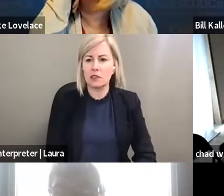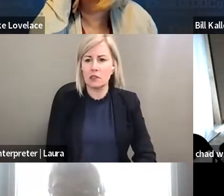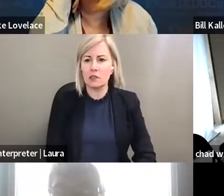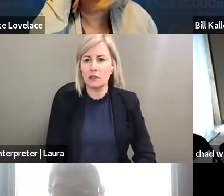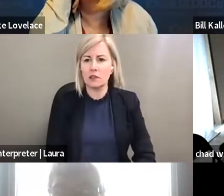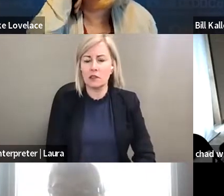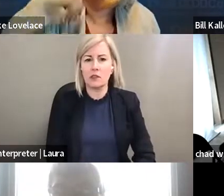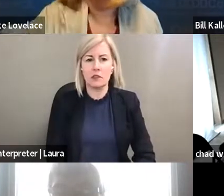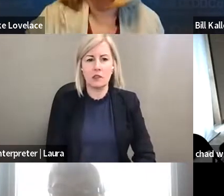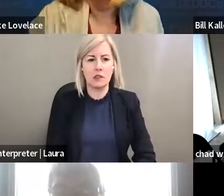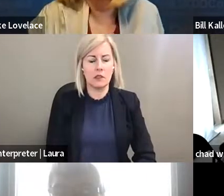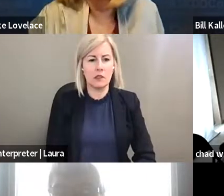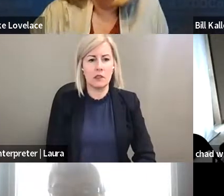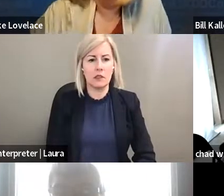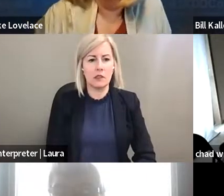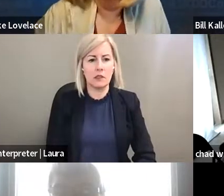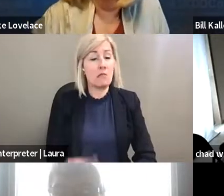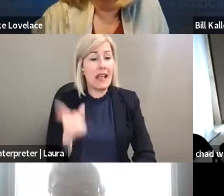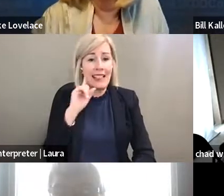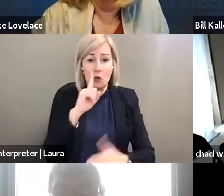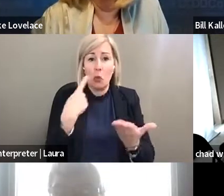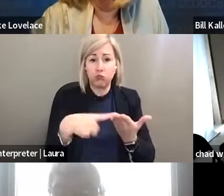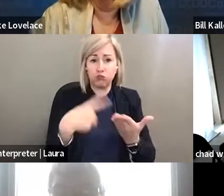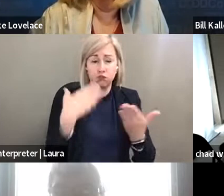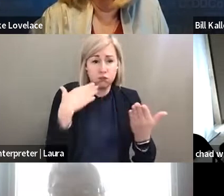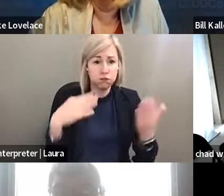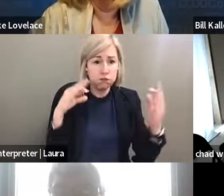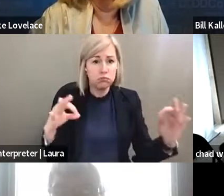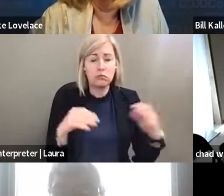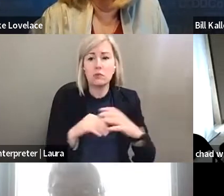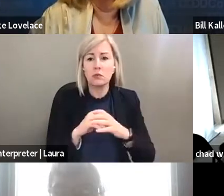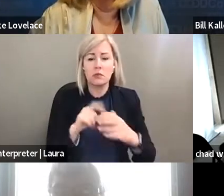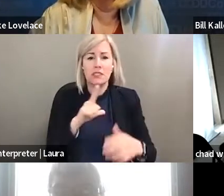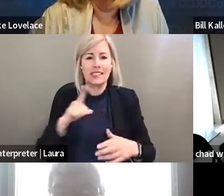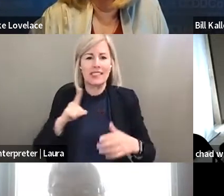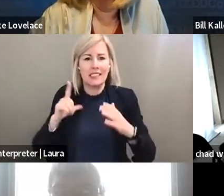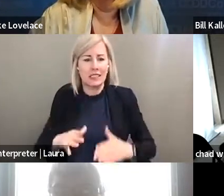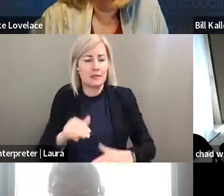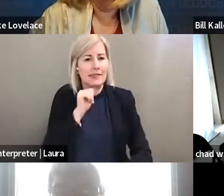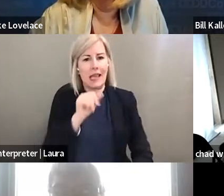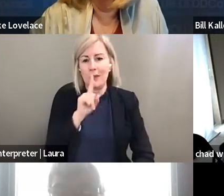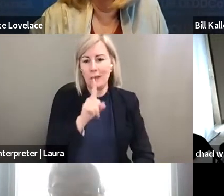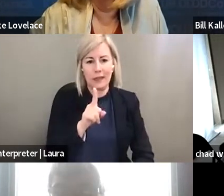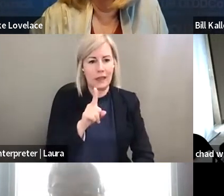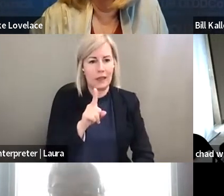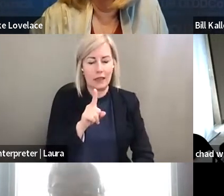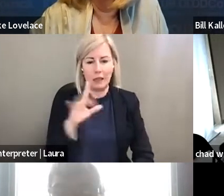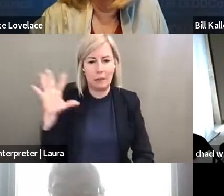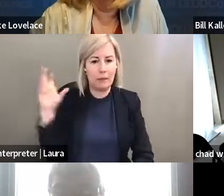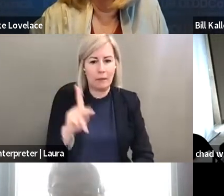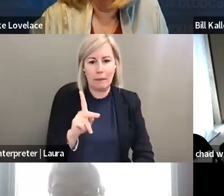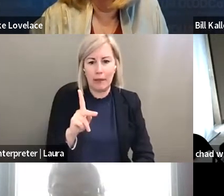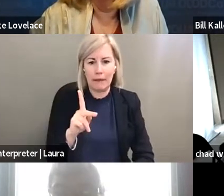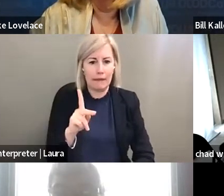that. I think you had it covered. The legislature hasn't really been back at the Capitol